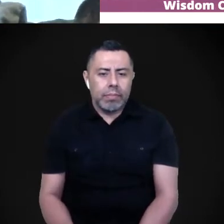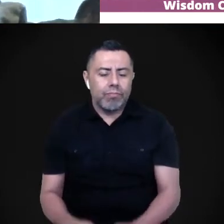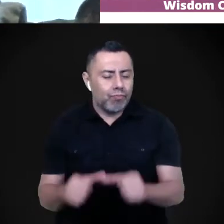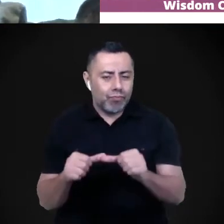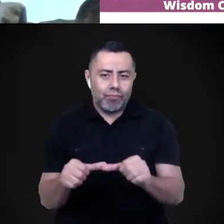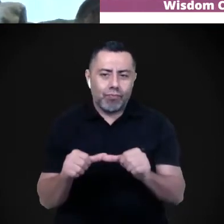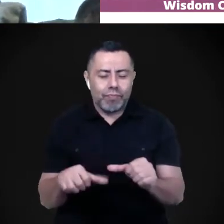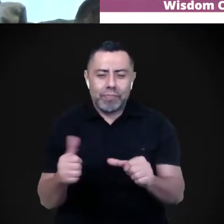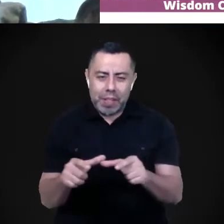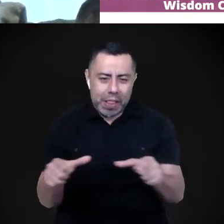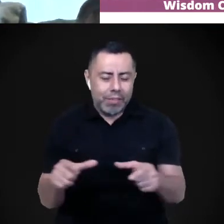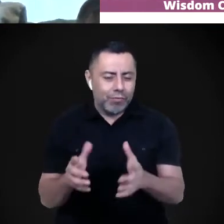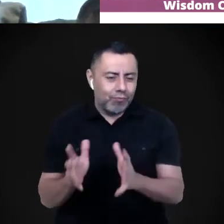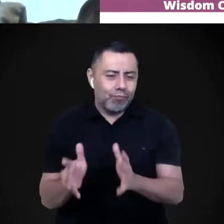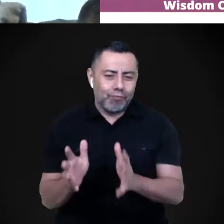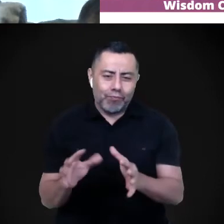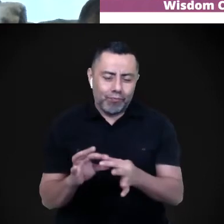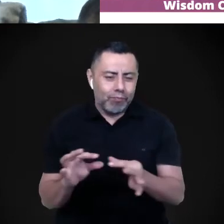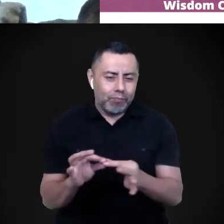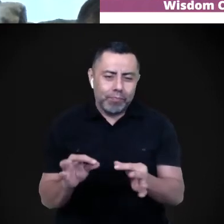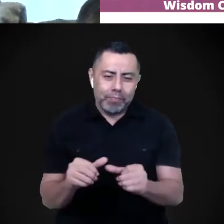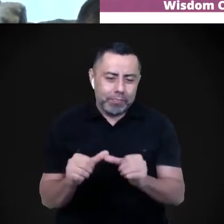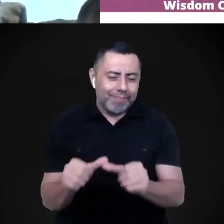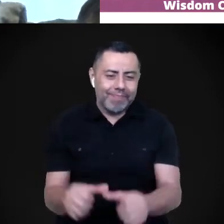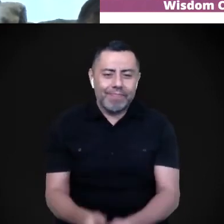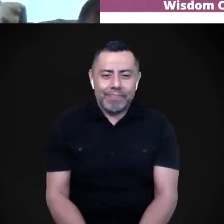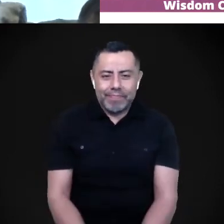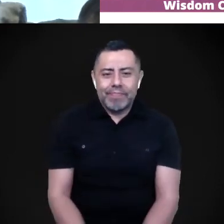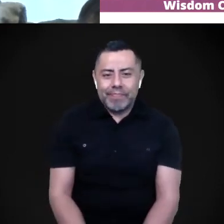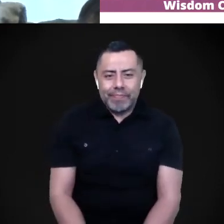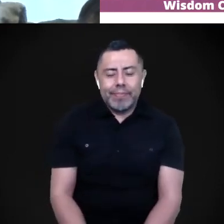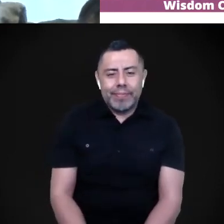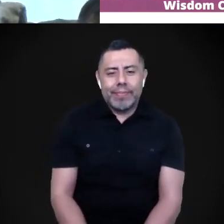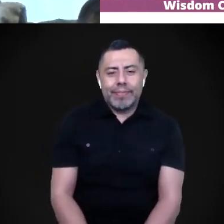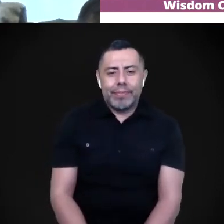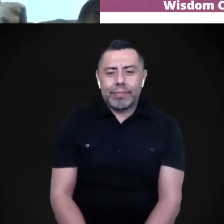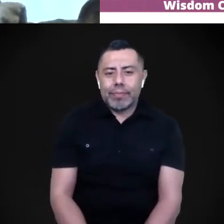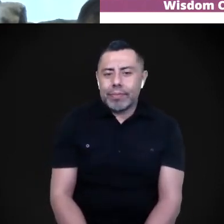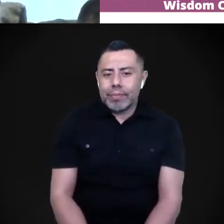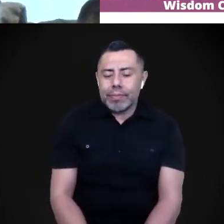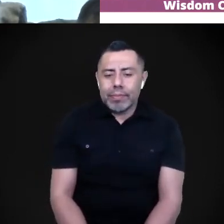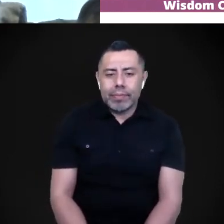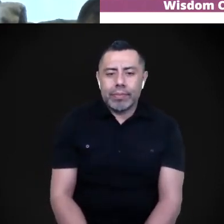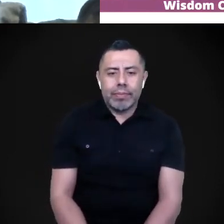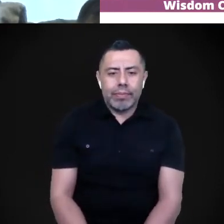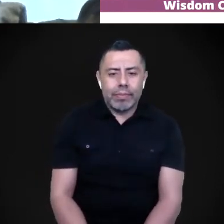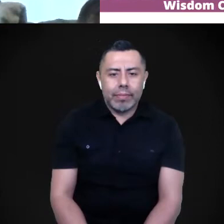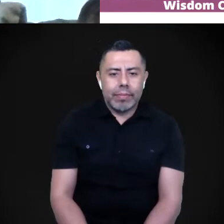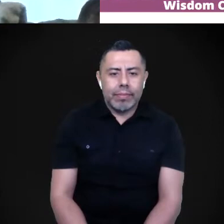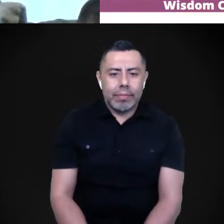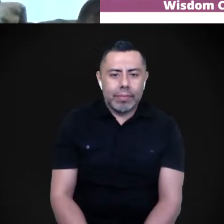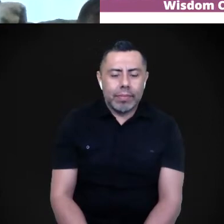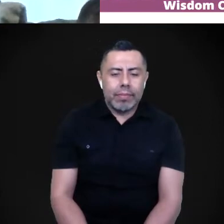at orbits on the yassy leco, your case on. A ado da yasana shay, na chida